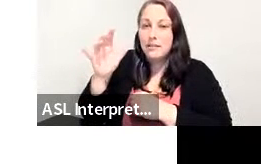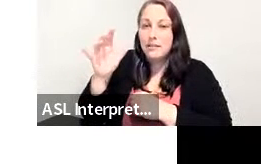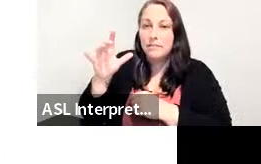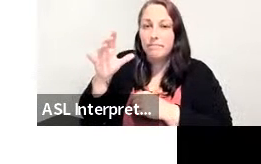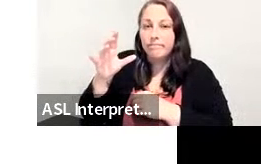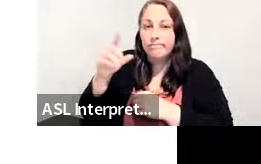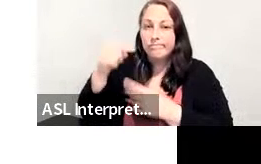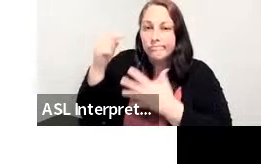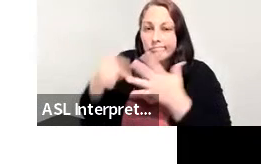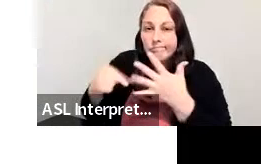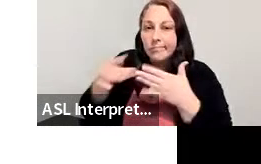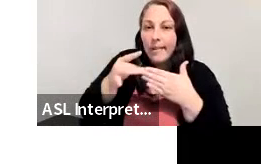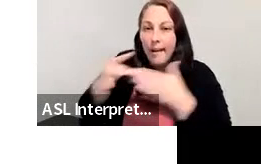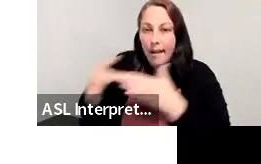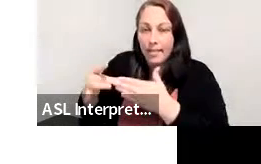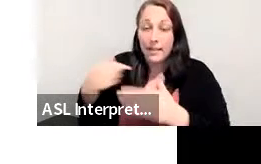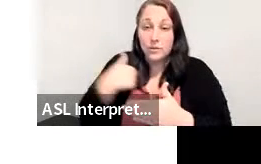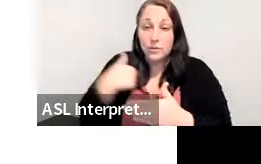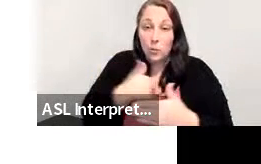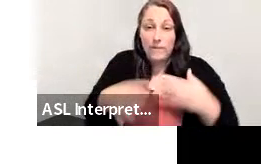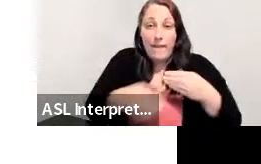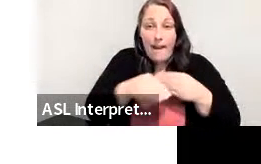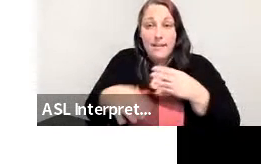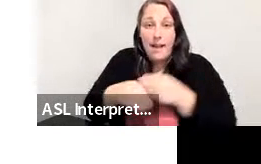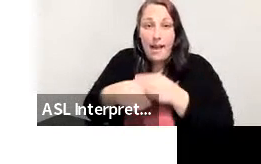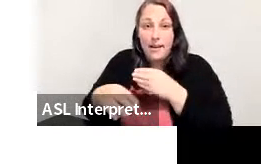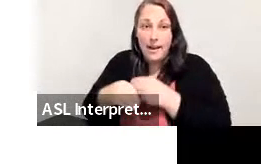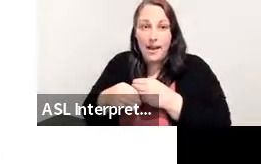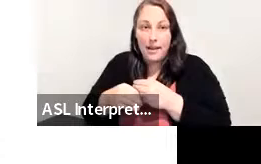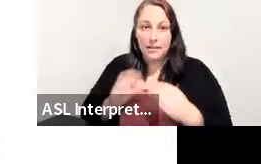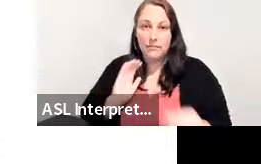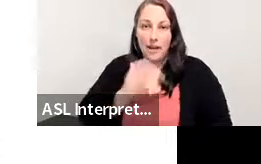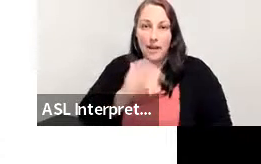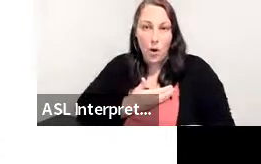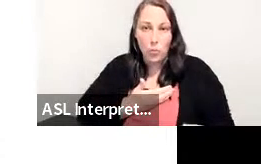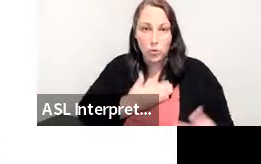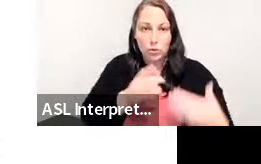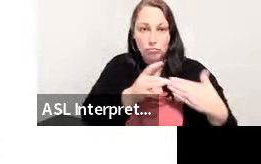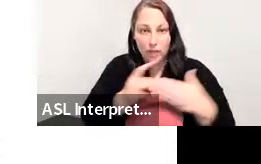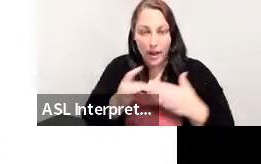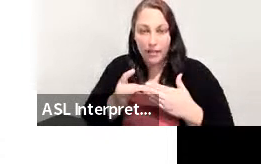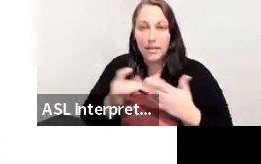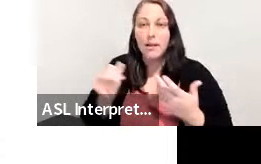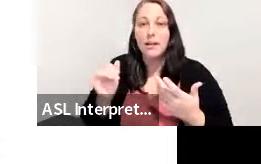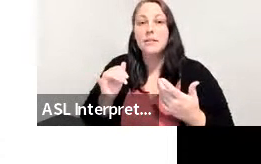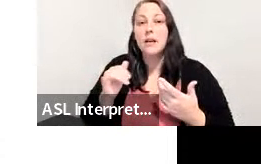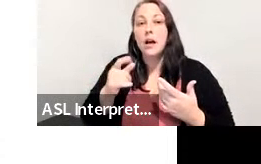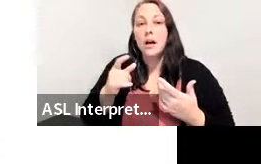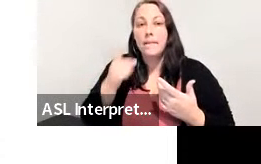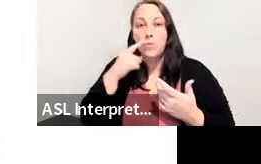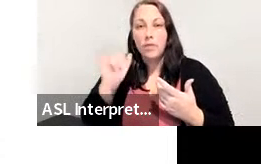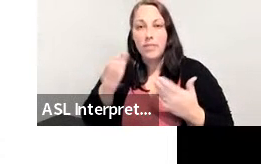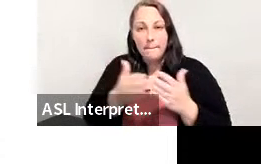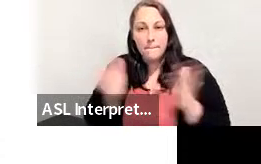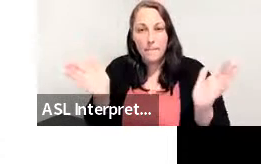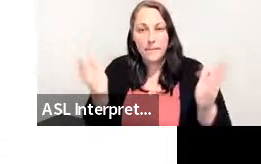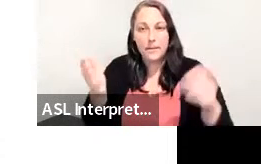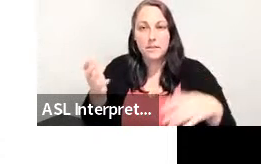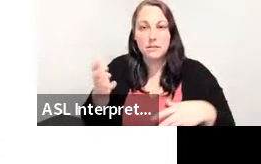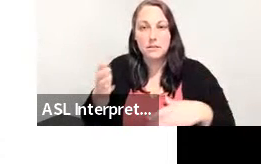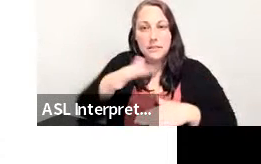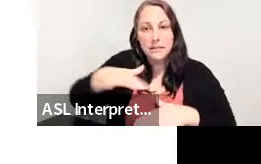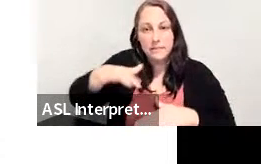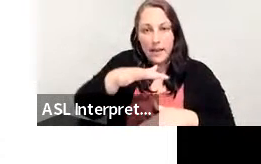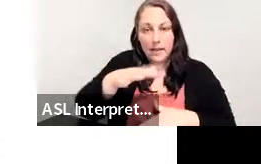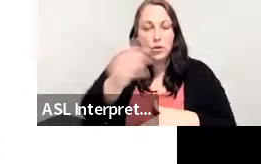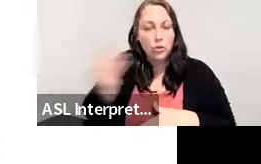guidelines for ourselves as we approach the public space. And so these are still very present in our mind as we're considering the public